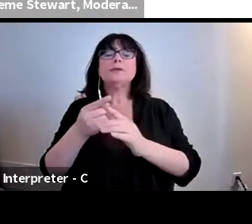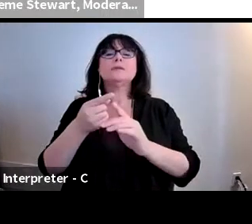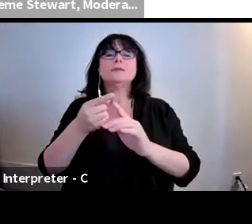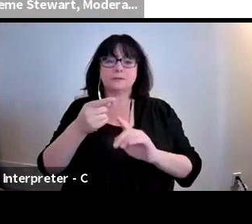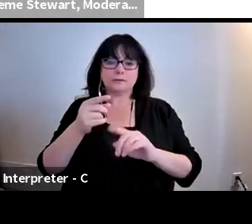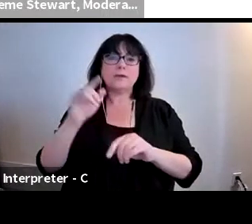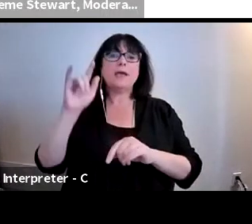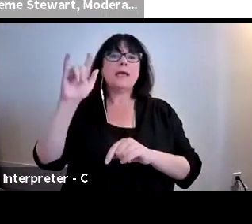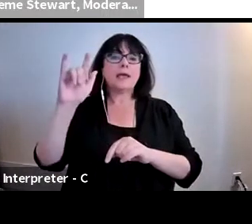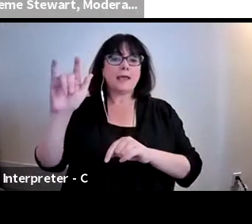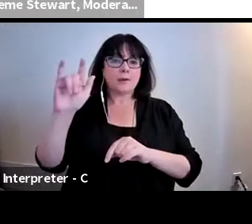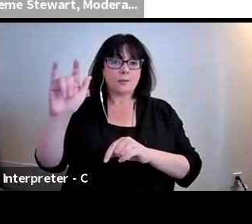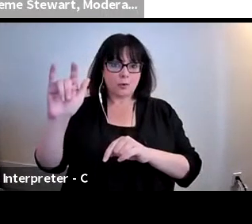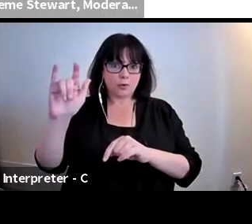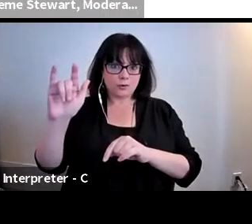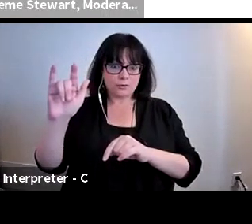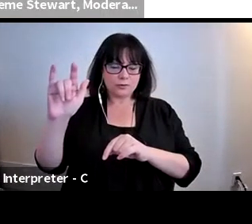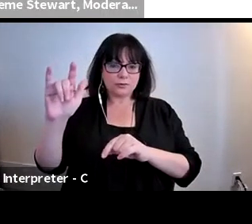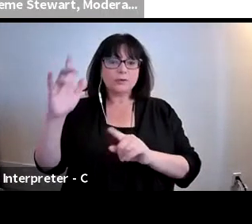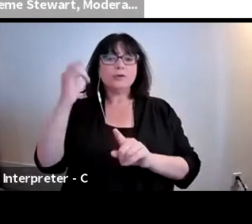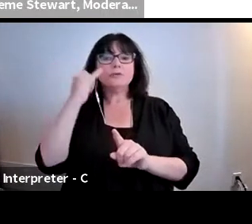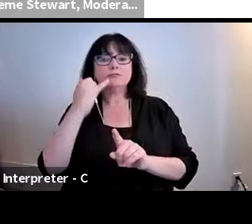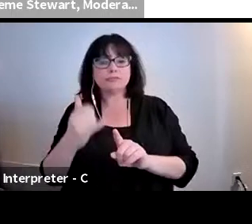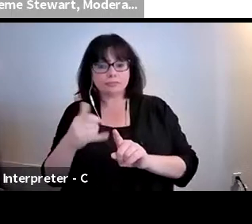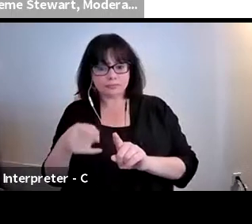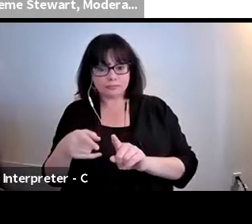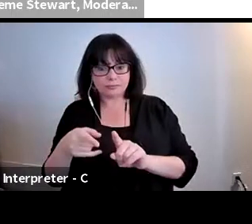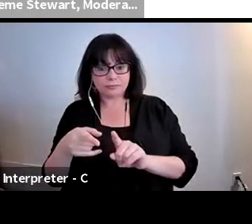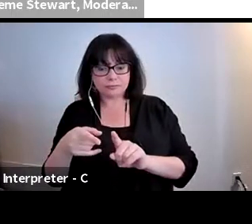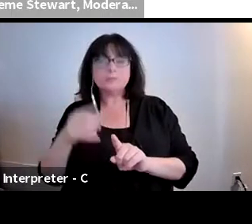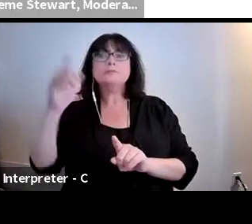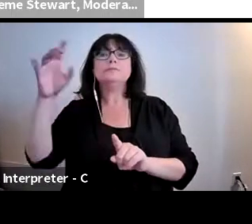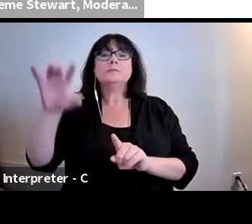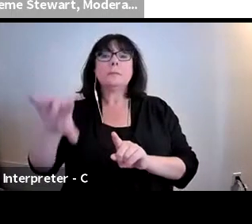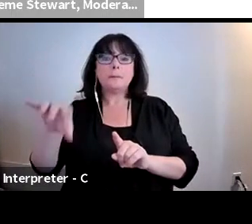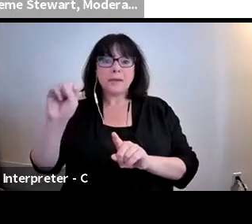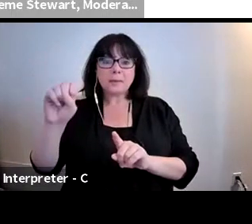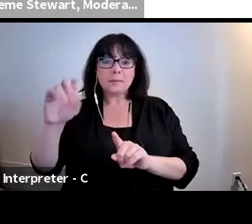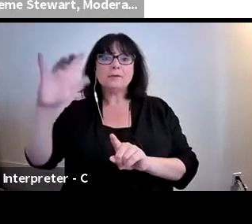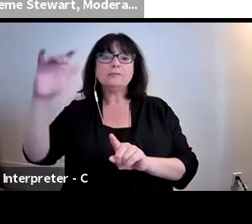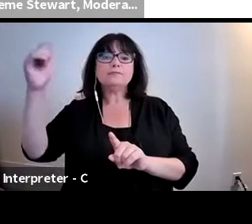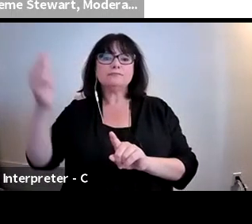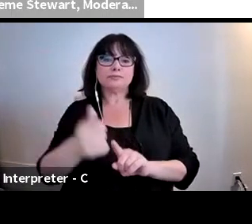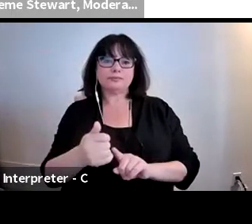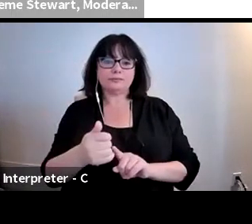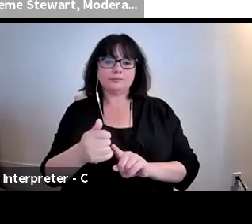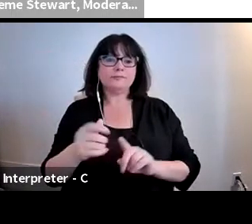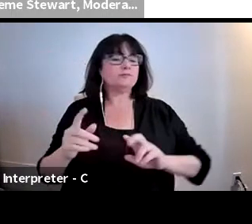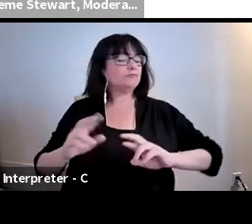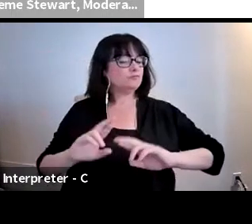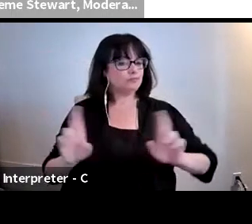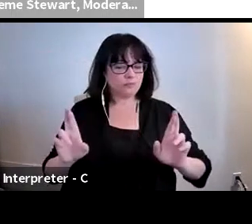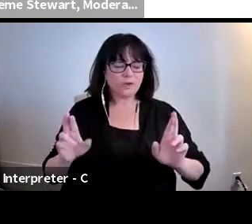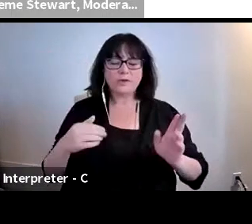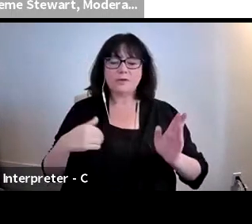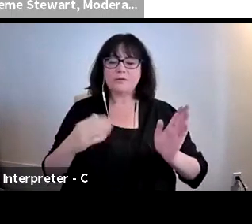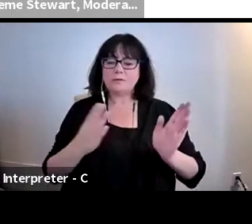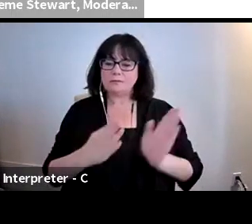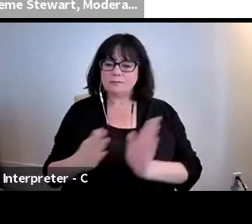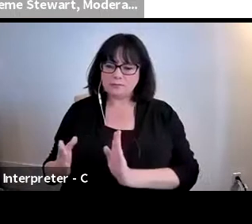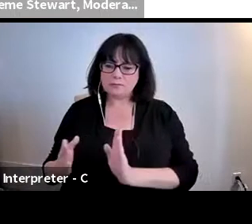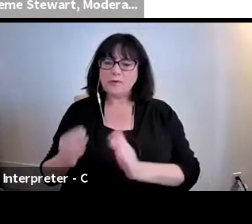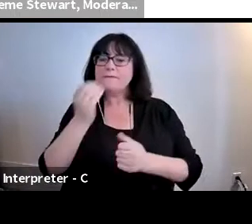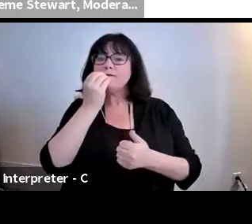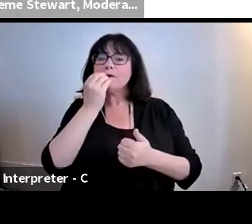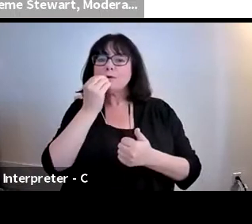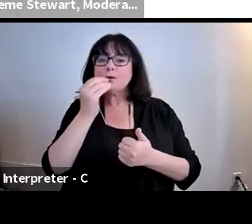able to contact the hotel for immediate pickup. We've arranged for food, linen, and a variety of